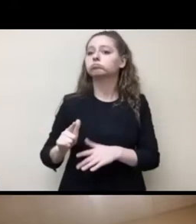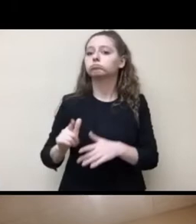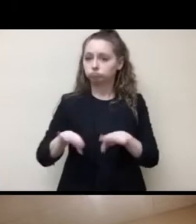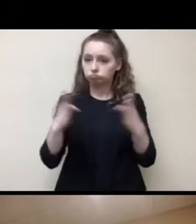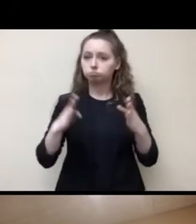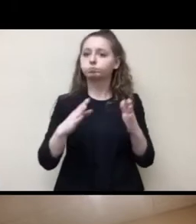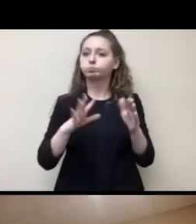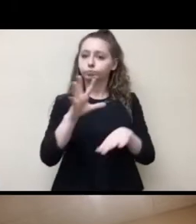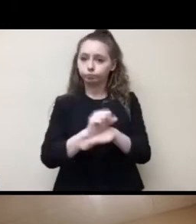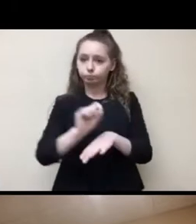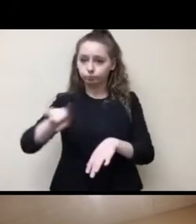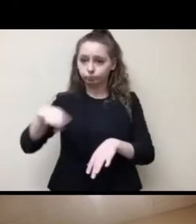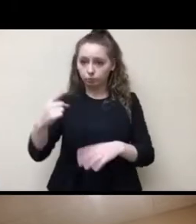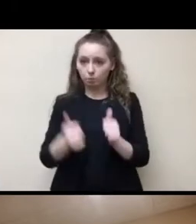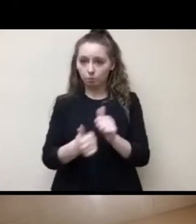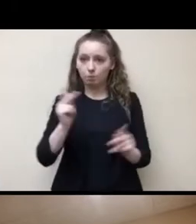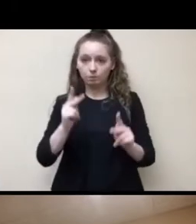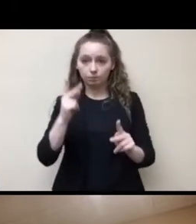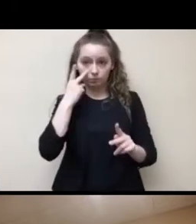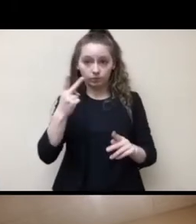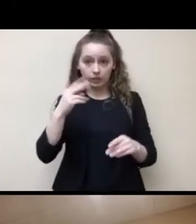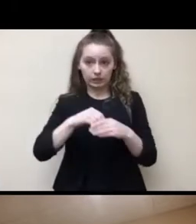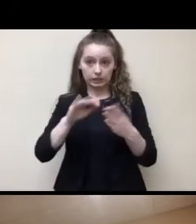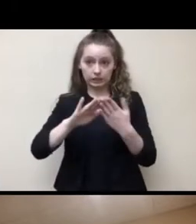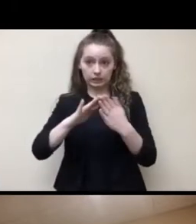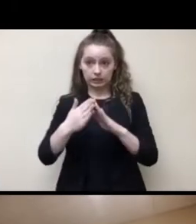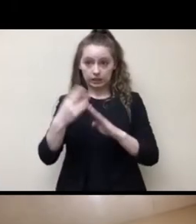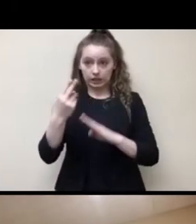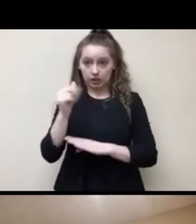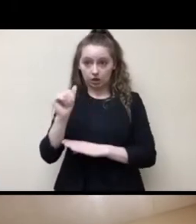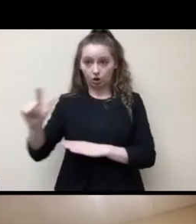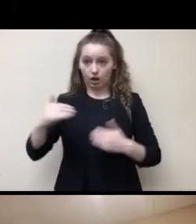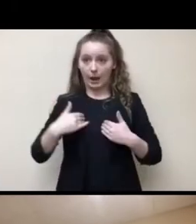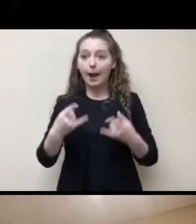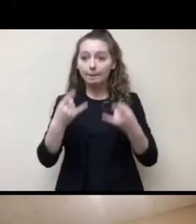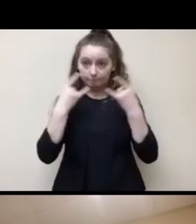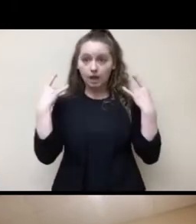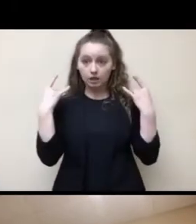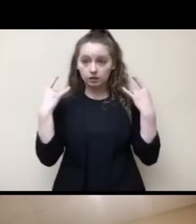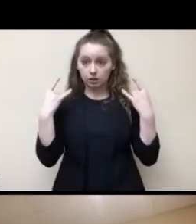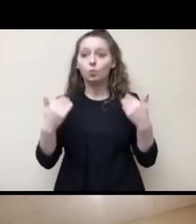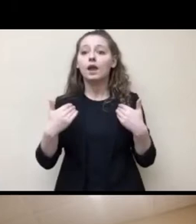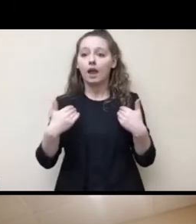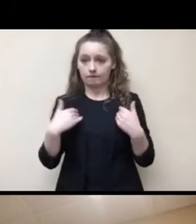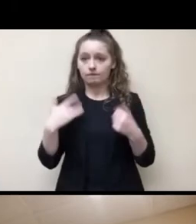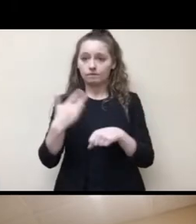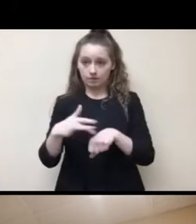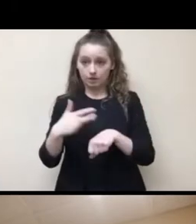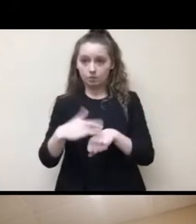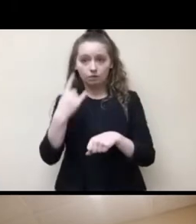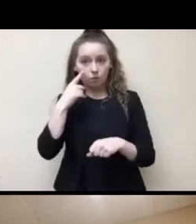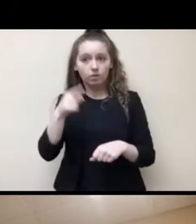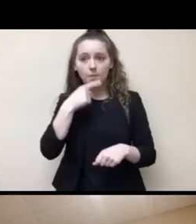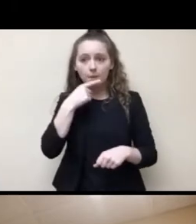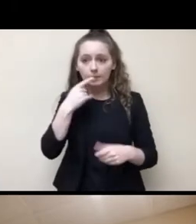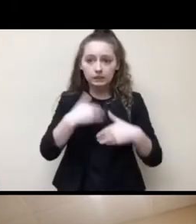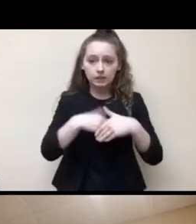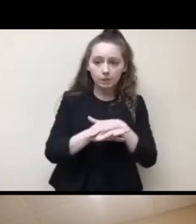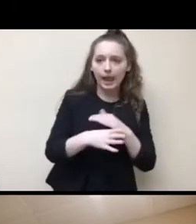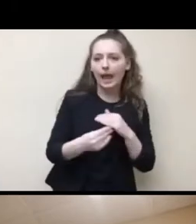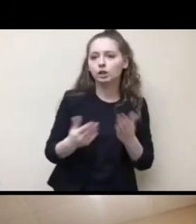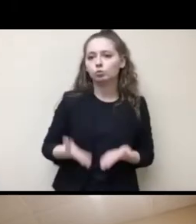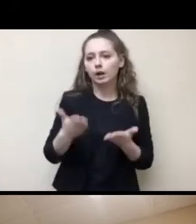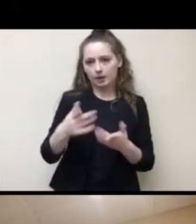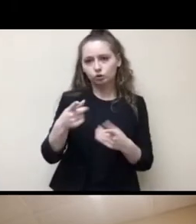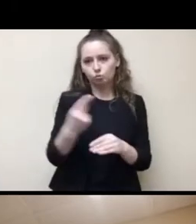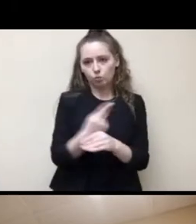you see in City Hall have masks on, and we do have masks available for the public to come in, and it's recommended you wear